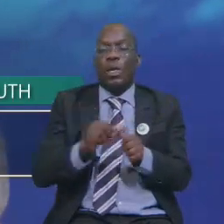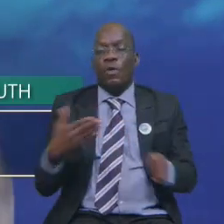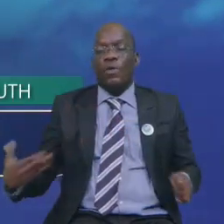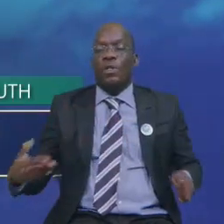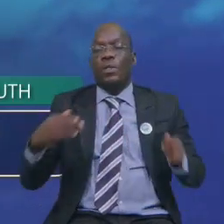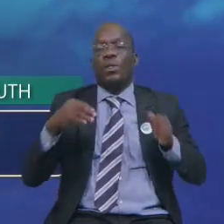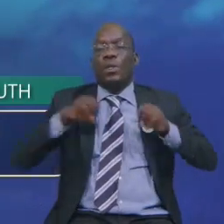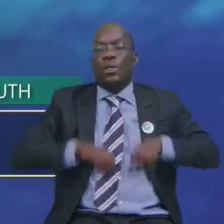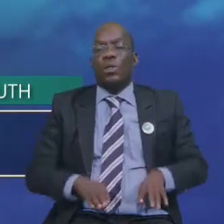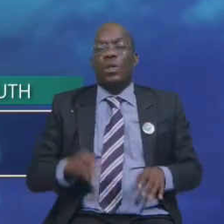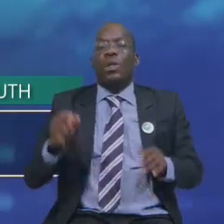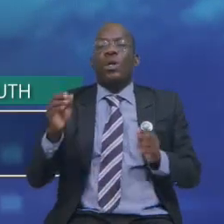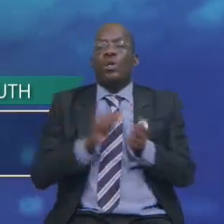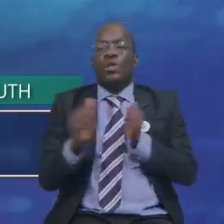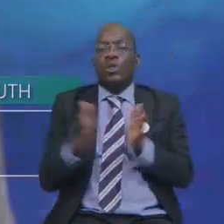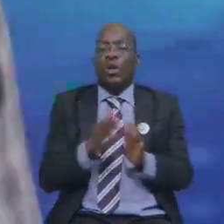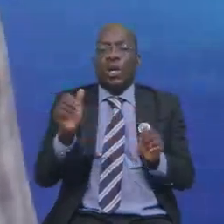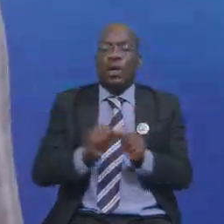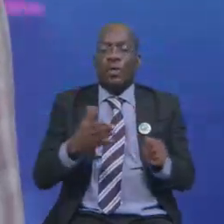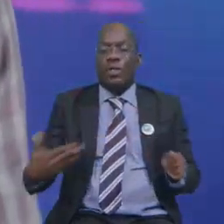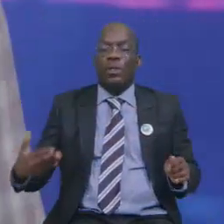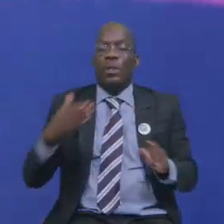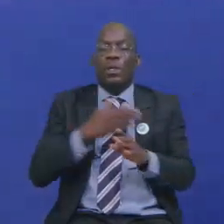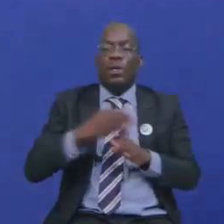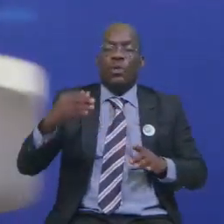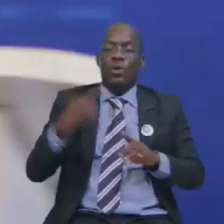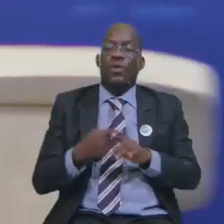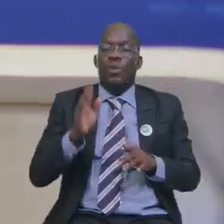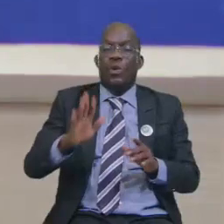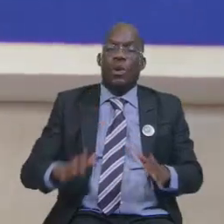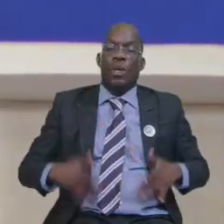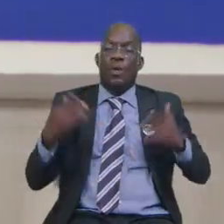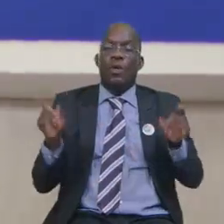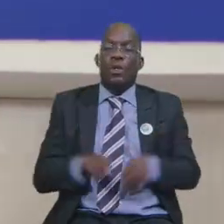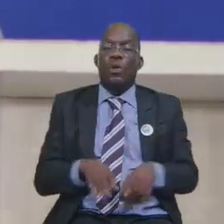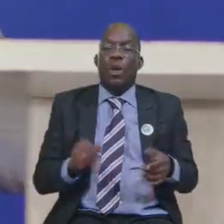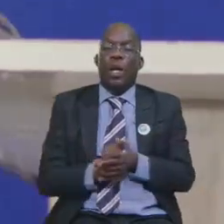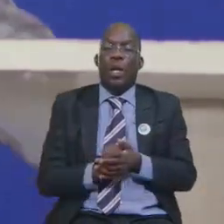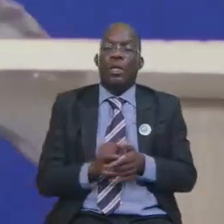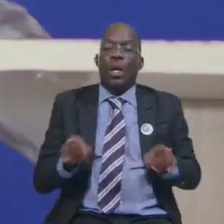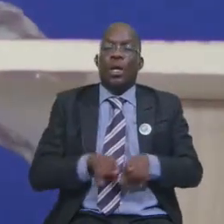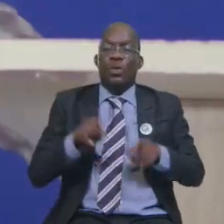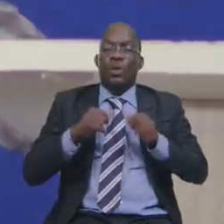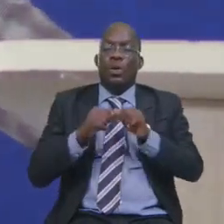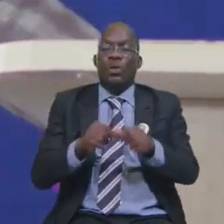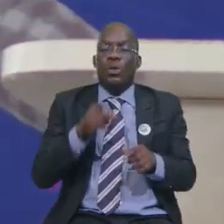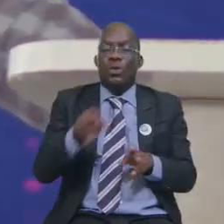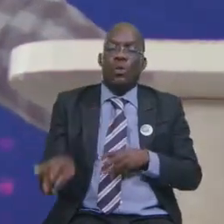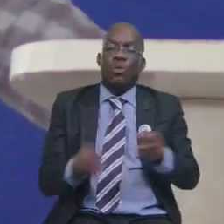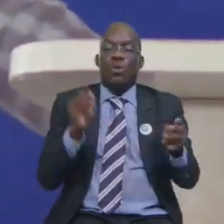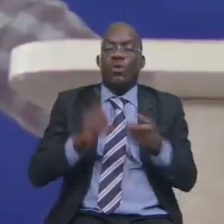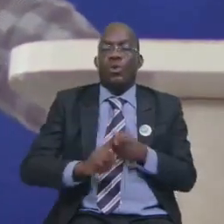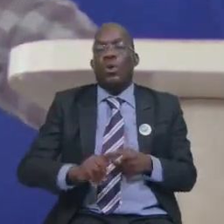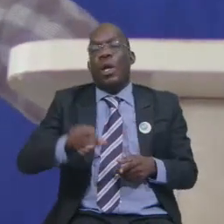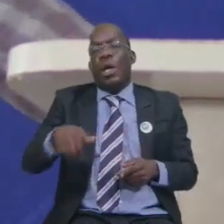blow everything away from your life, so that as you're moving on, you move to the next level, there is a second